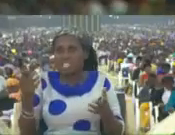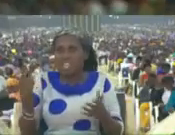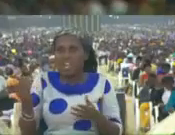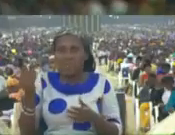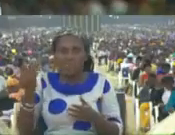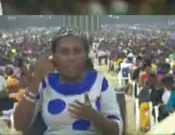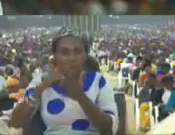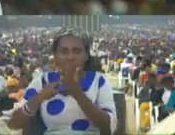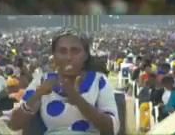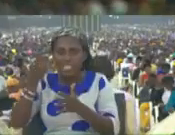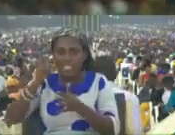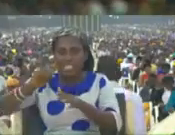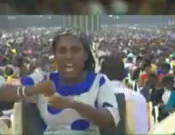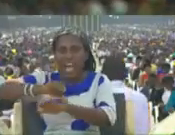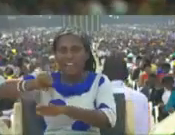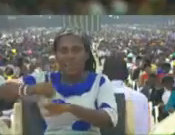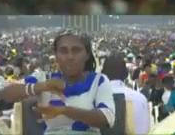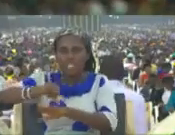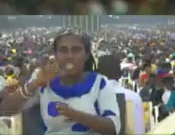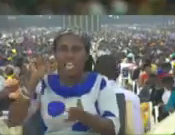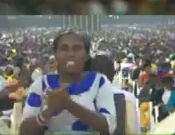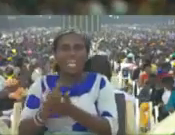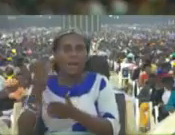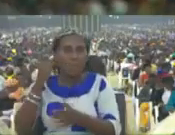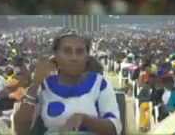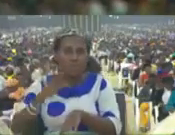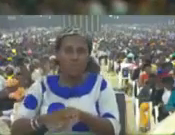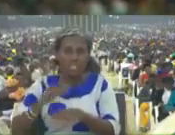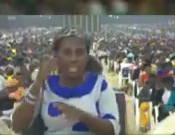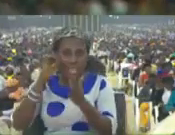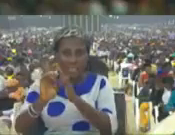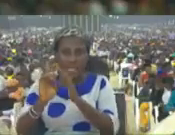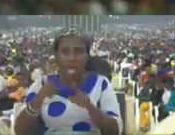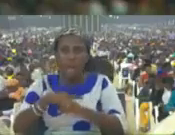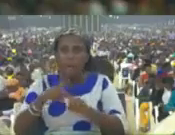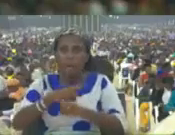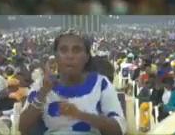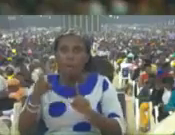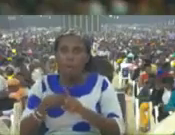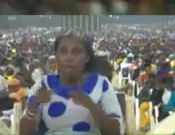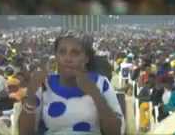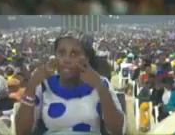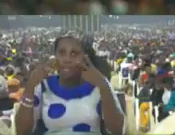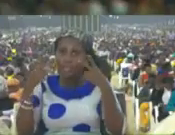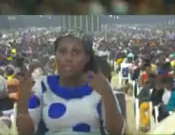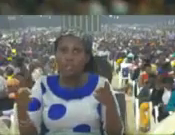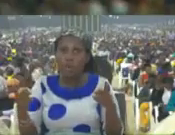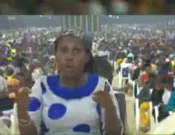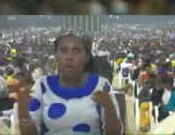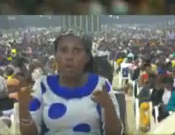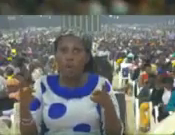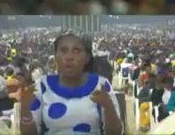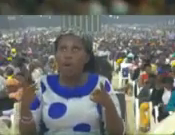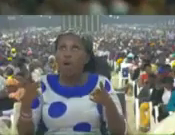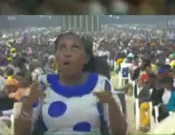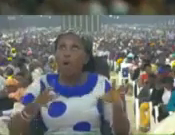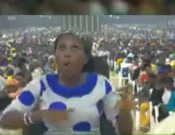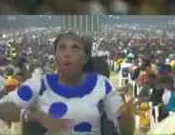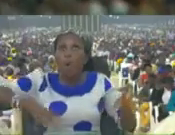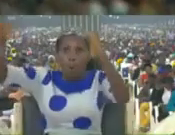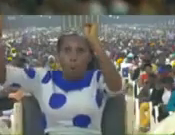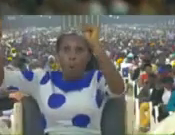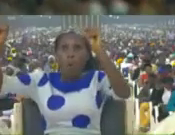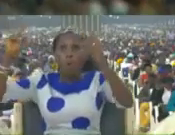on Elijah. But when they saw him go to heaven by a wild wind, they said,